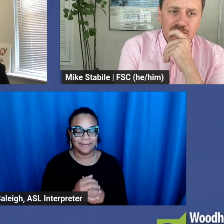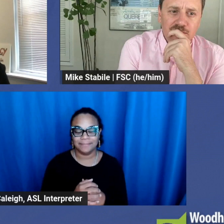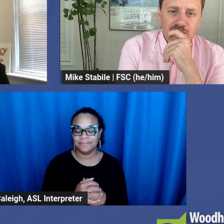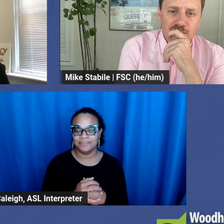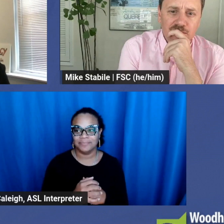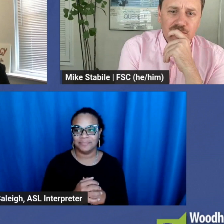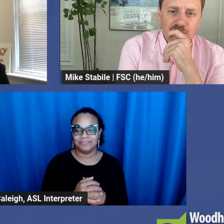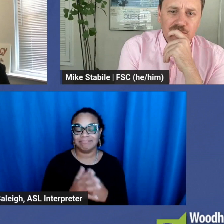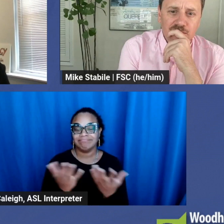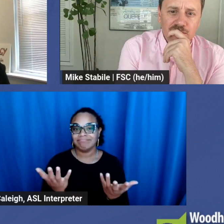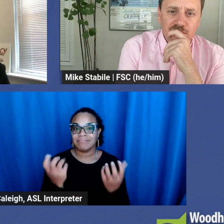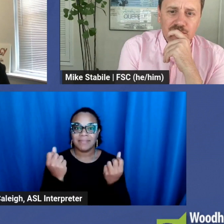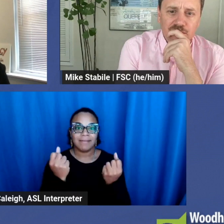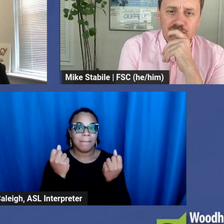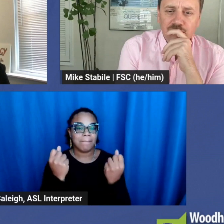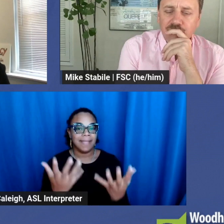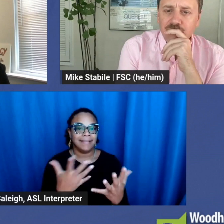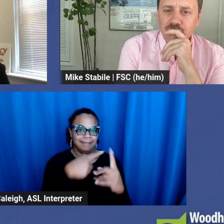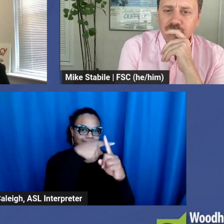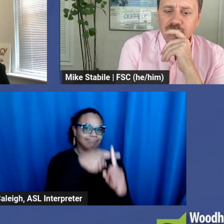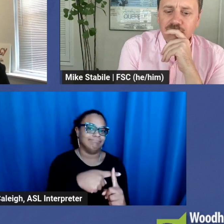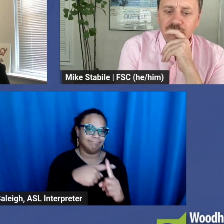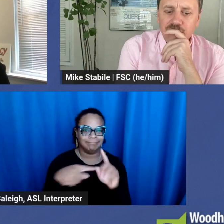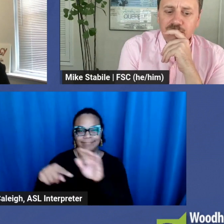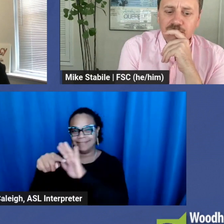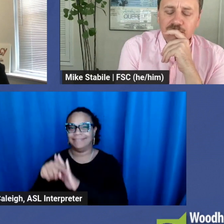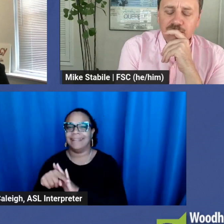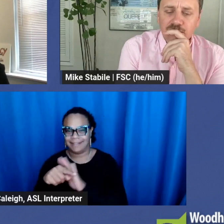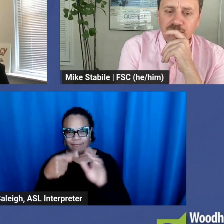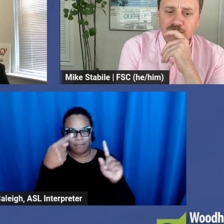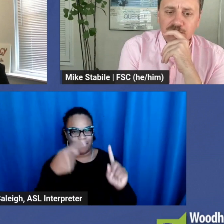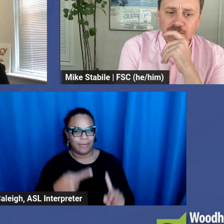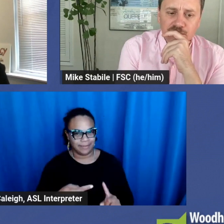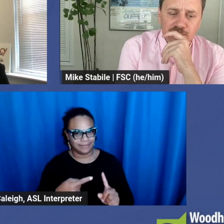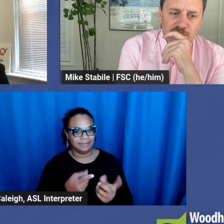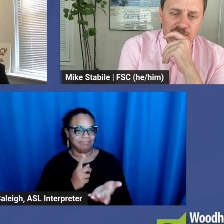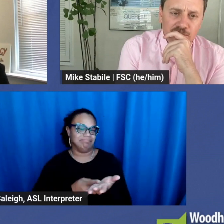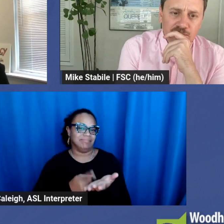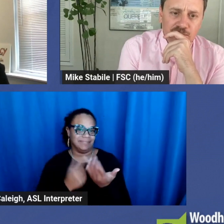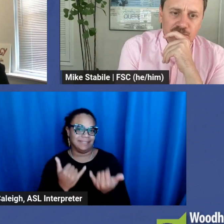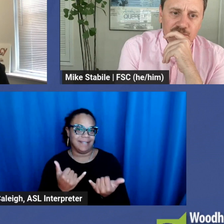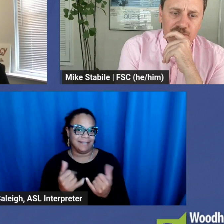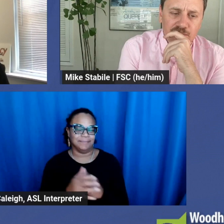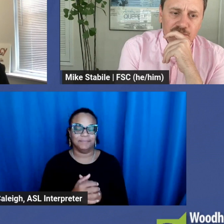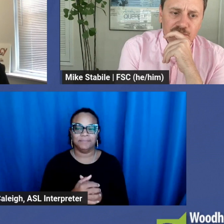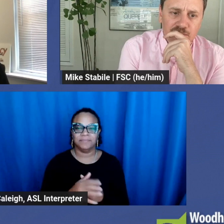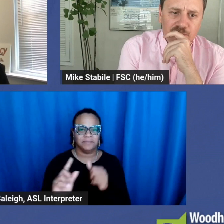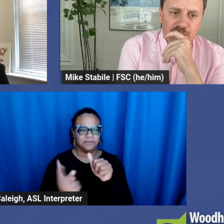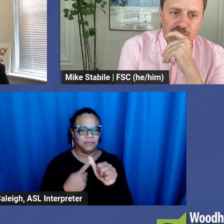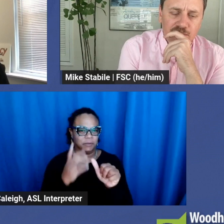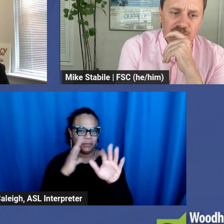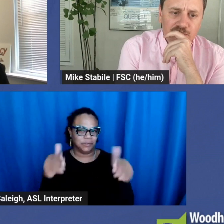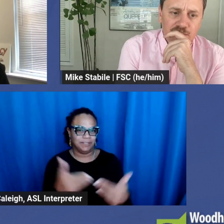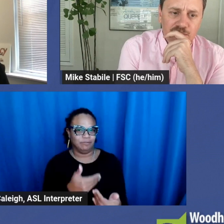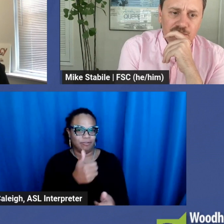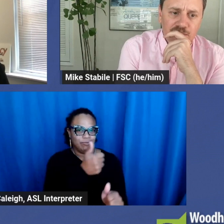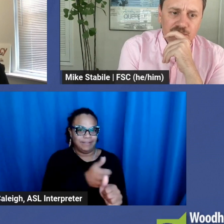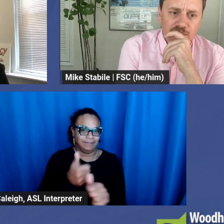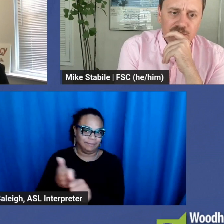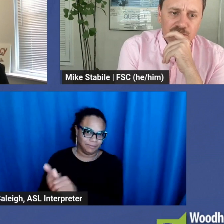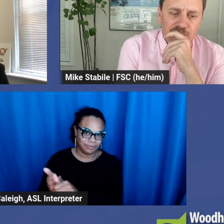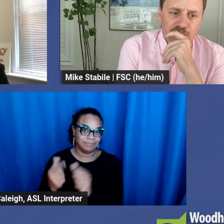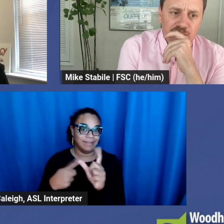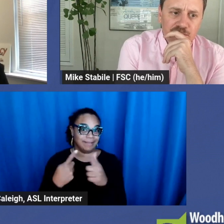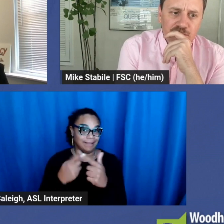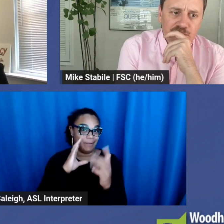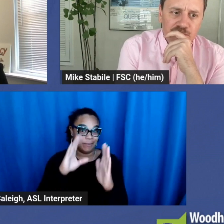of good and bad things, I think, to discuss today. So I'm going to introduce you really quickly, and then we're going to get right into it.